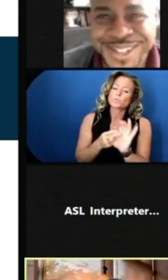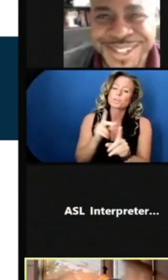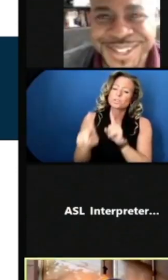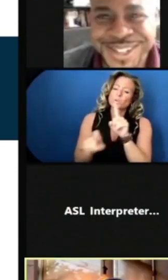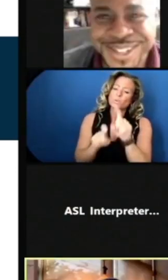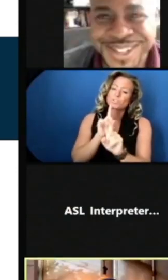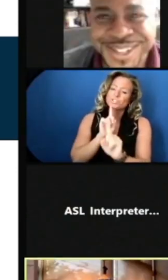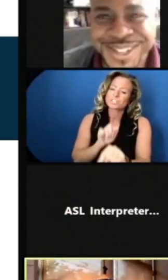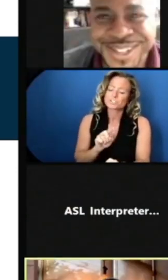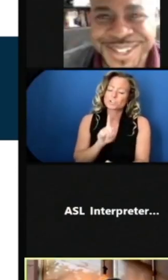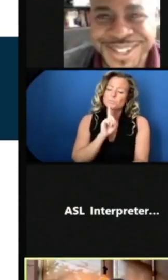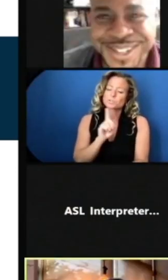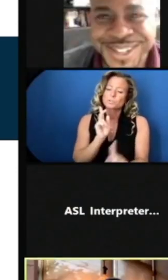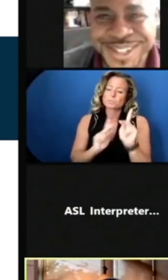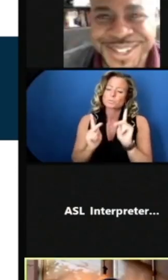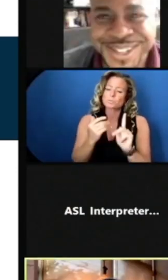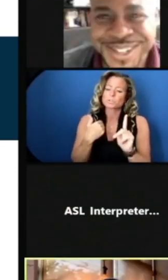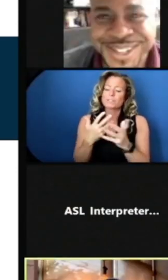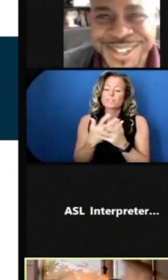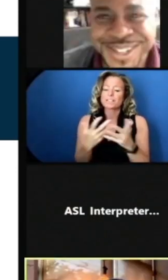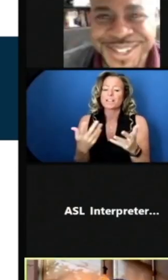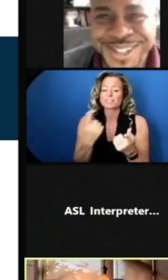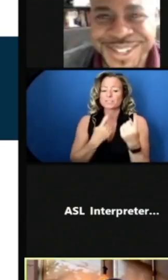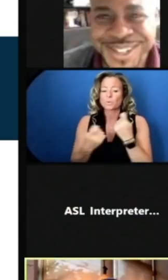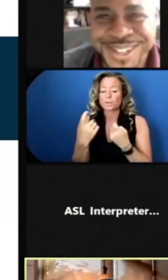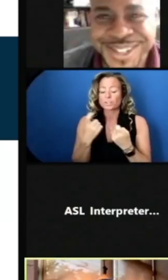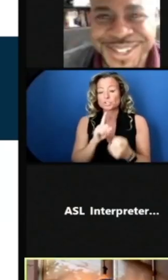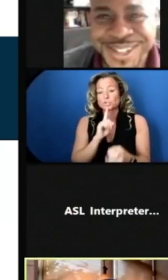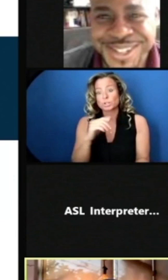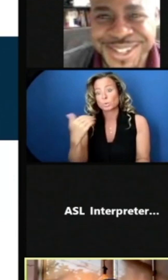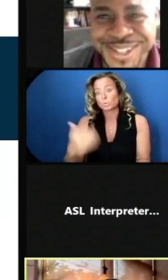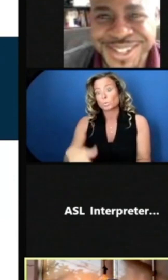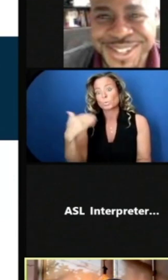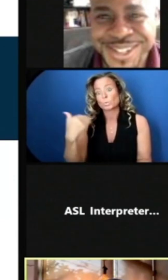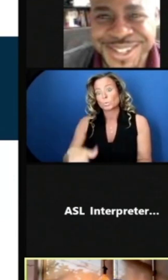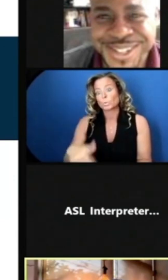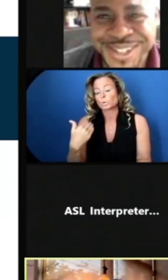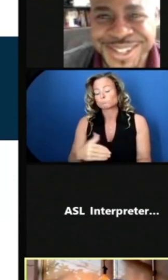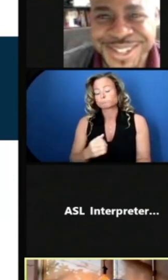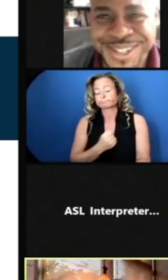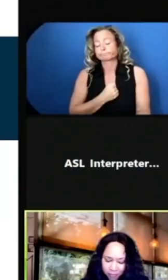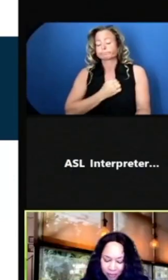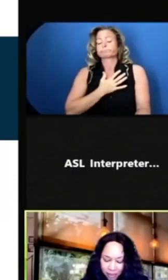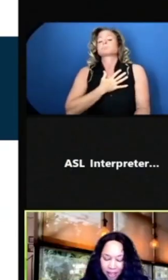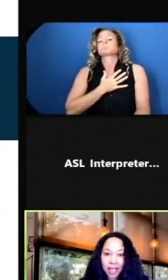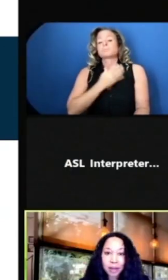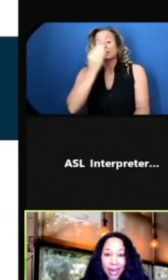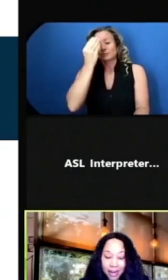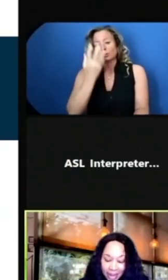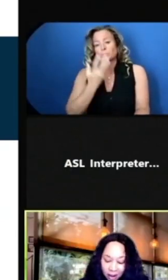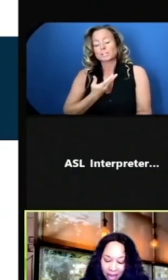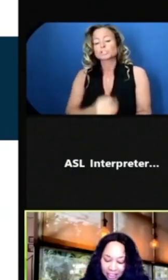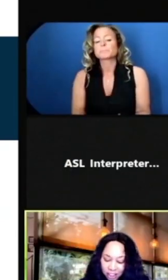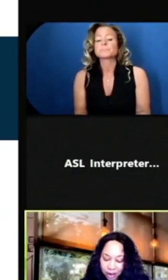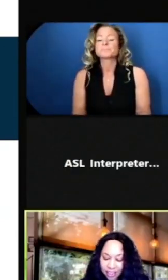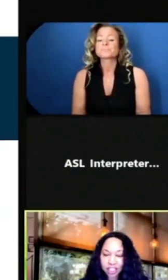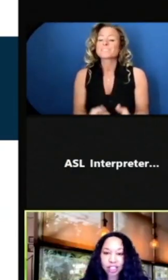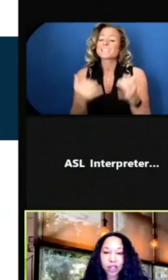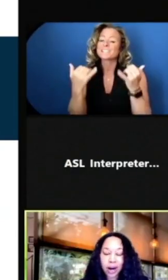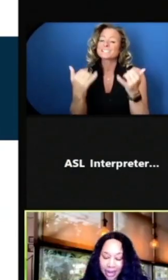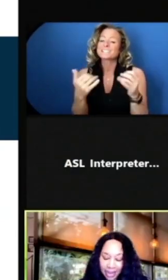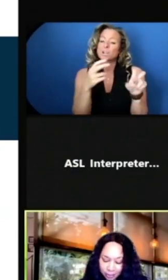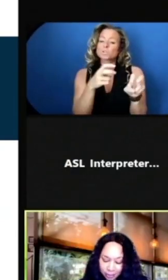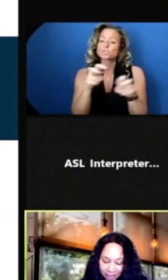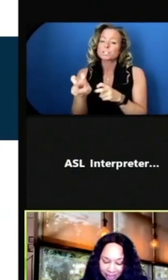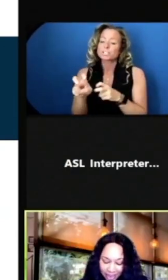sure folks will have a lot of questions for you. Very provocative information. But I'd now like to transition